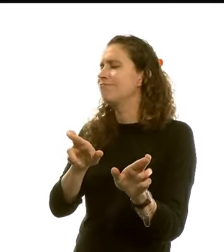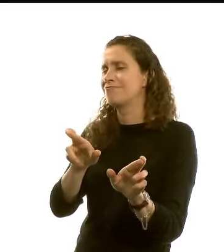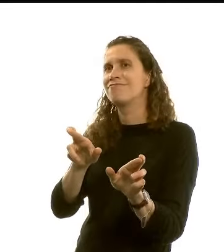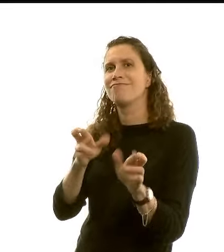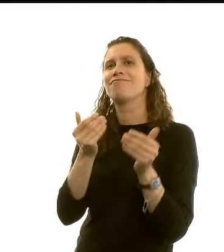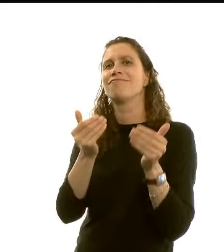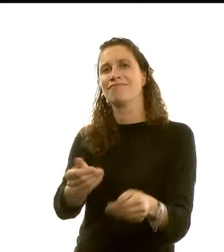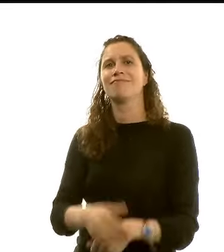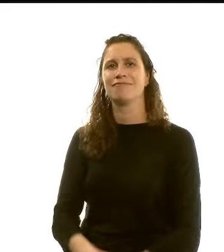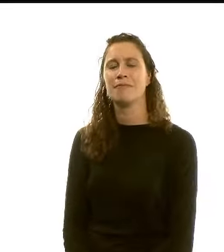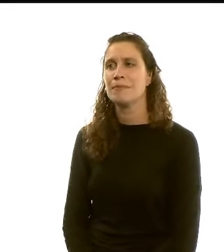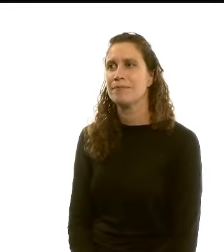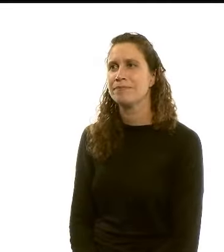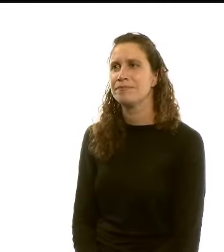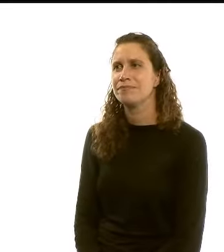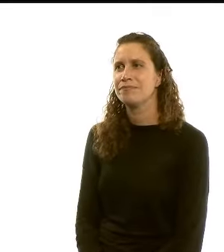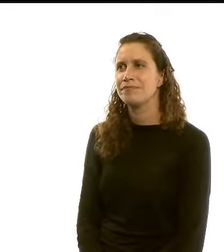then.